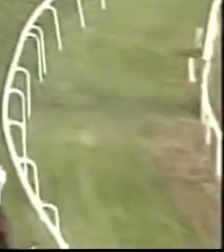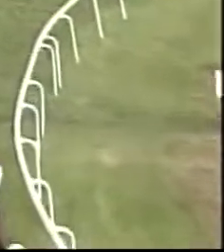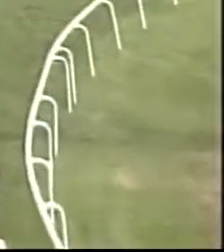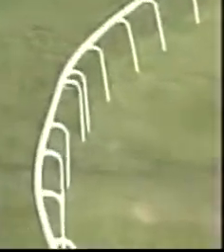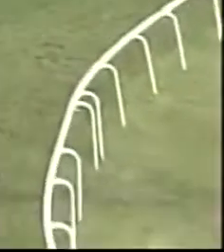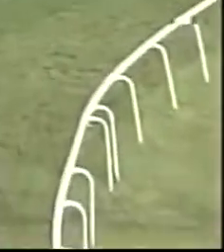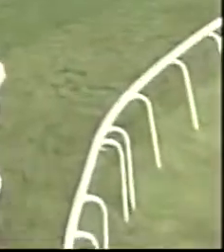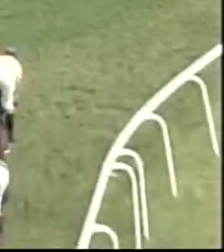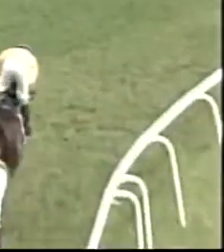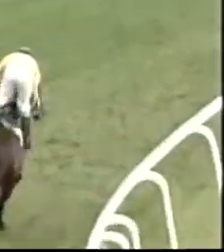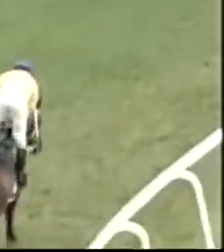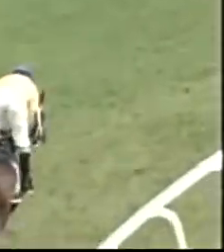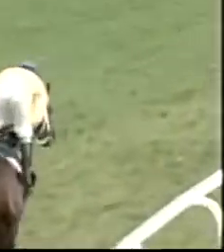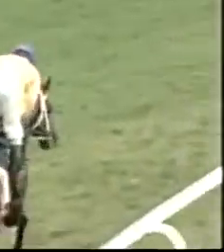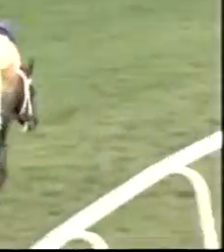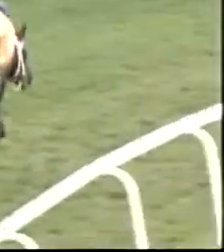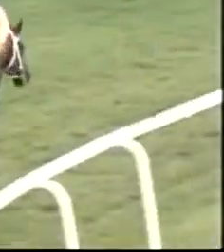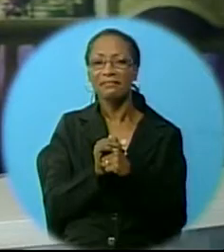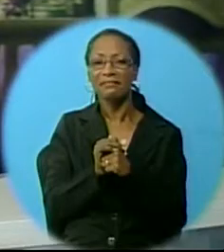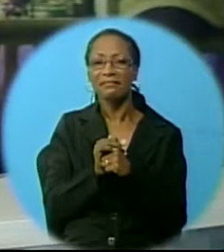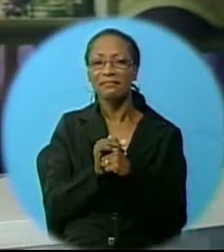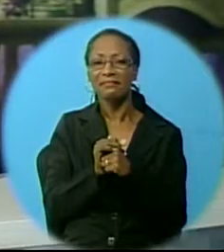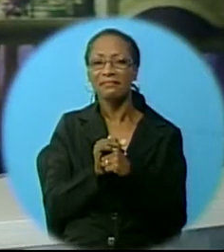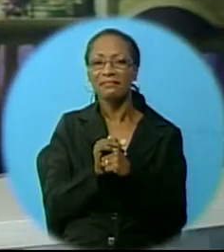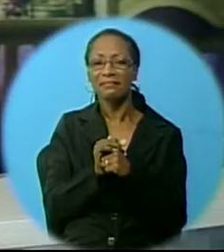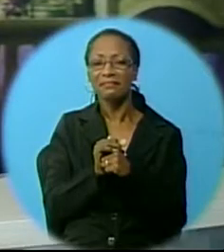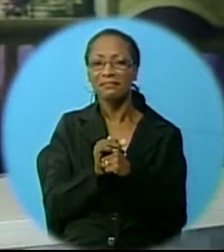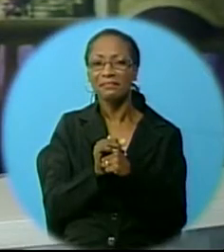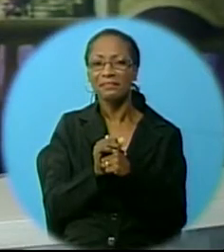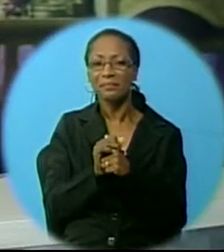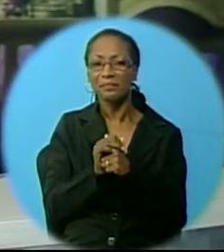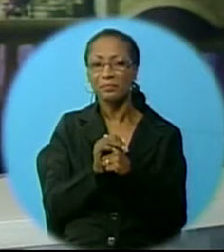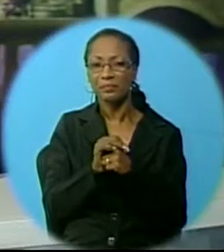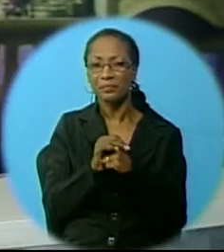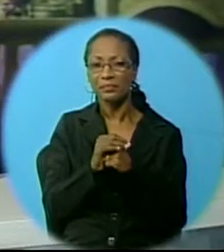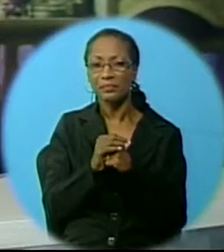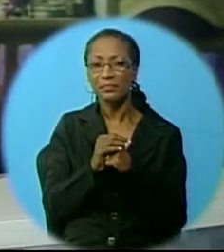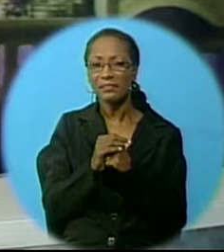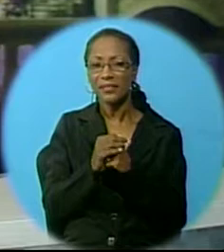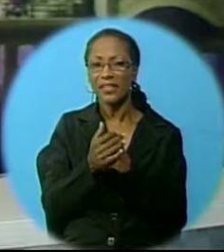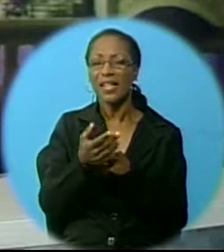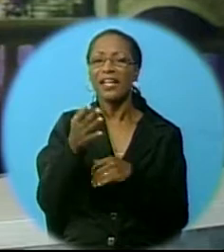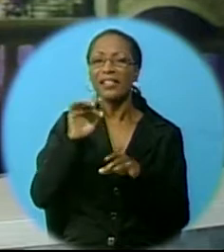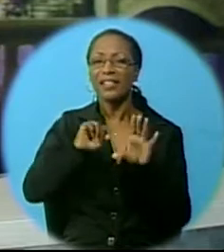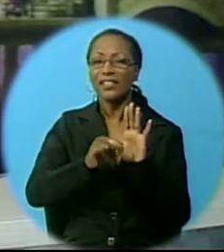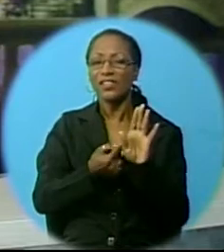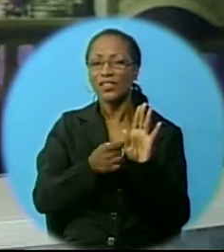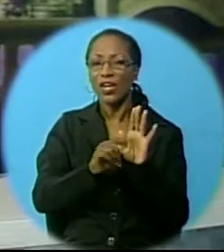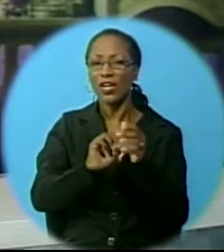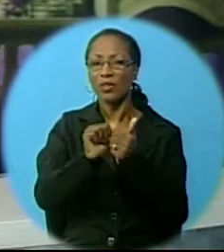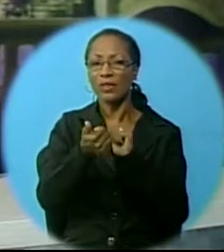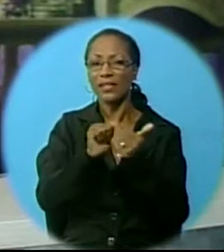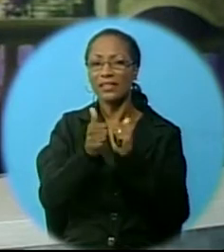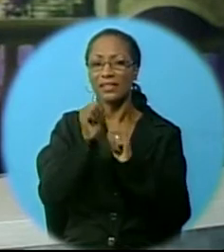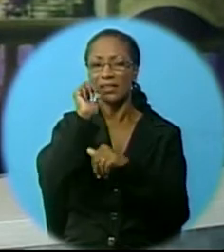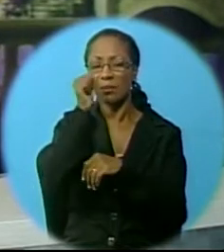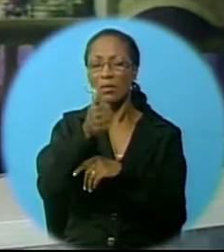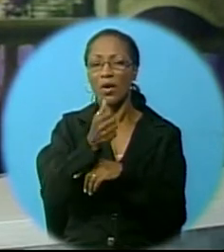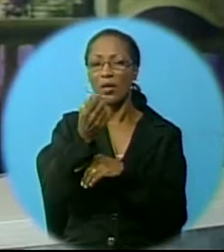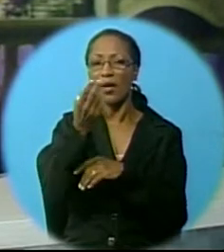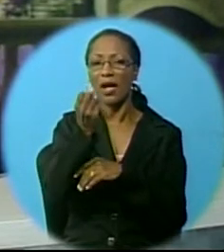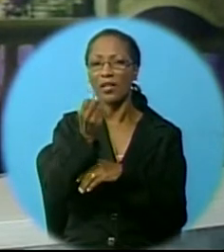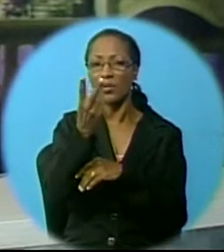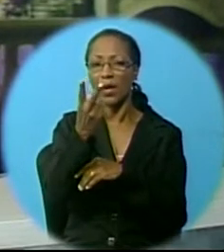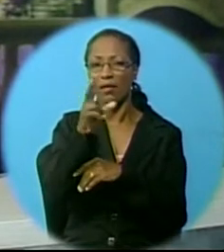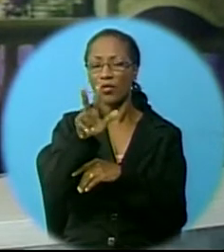to eclipse the record of 1 minute 49.4 seconds set by Bounce back in 2008. Post time at the Garrison Savannah is 12:30